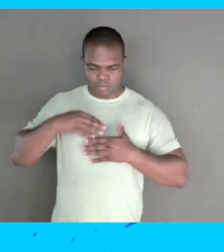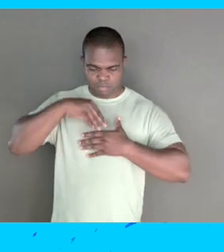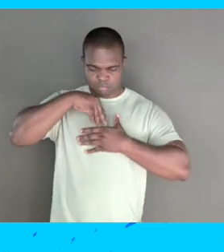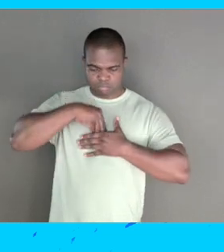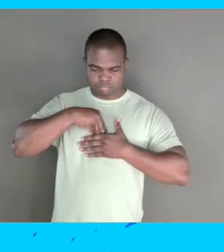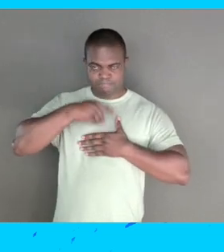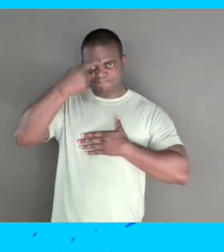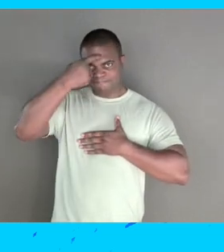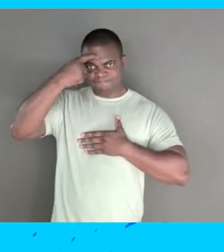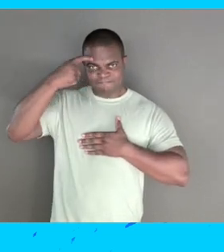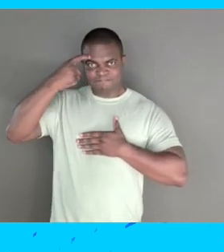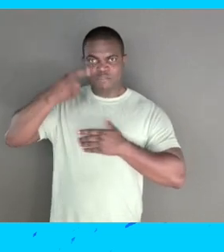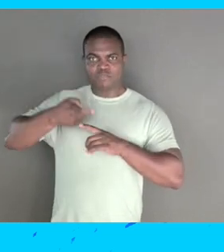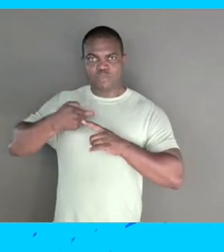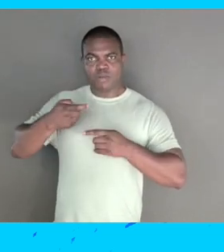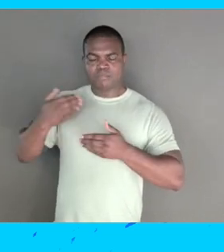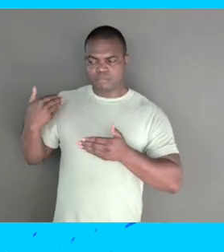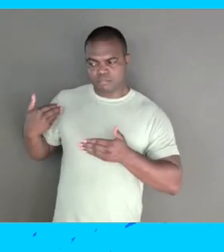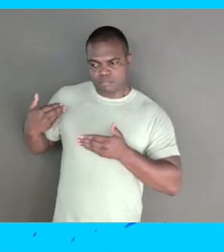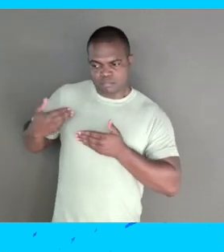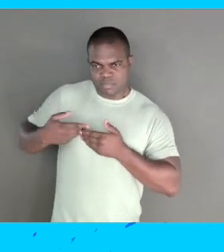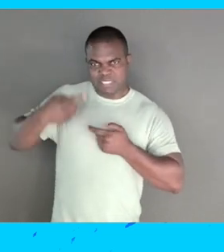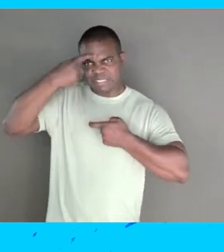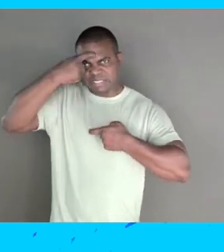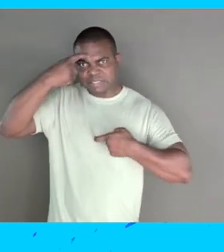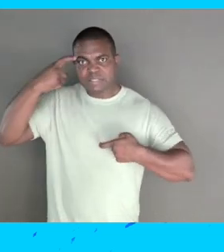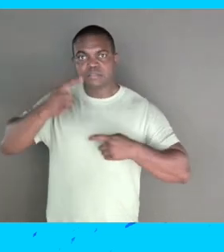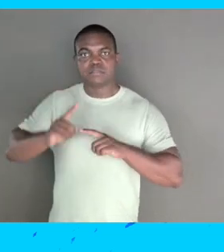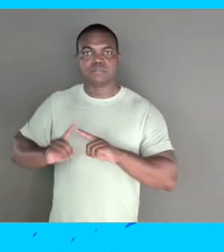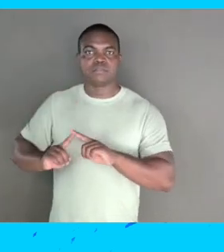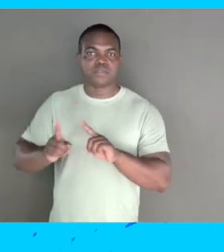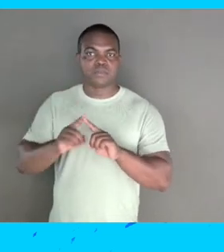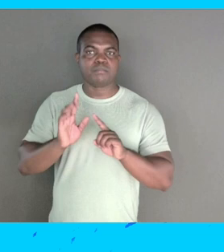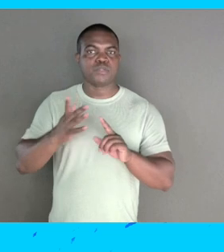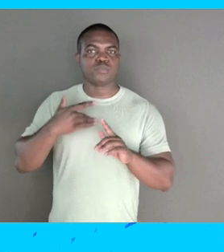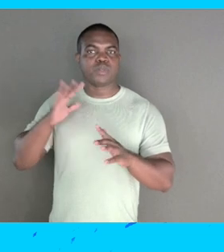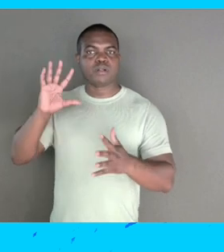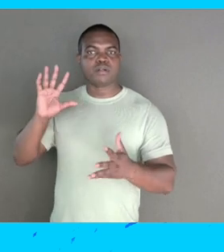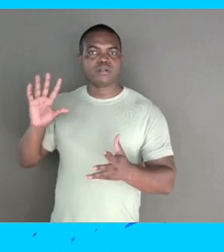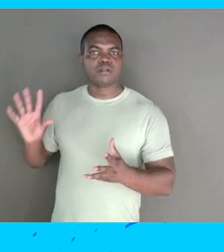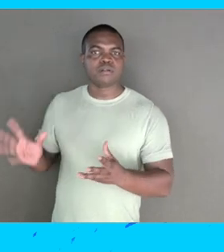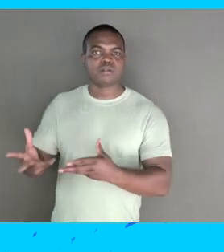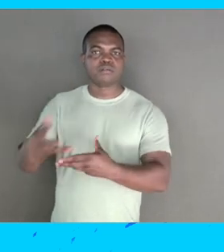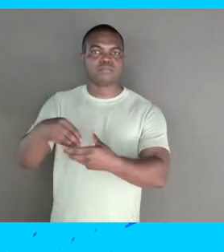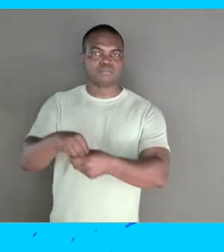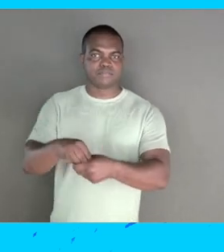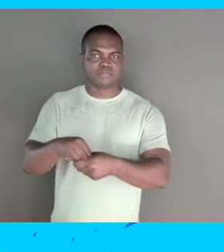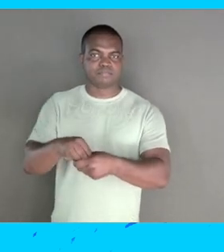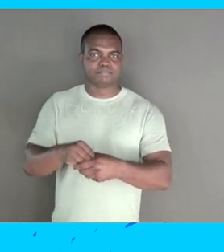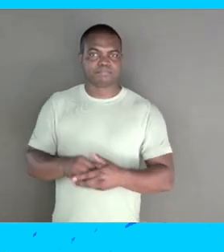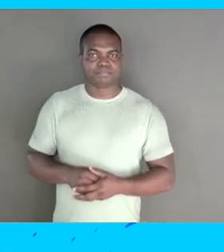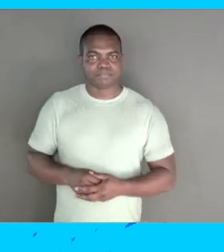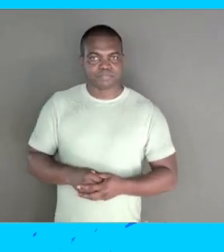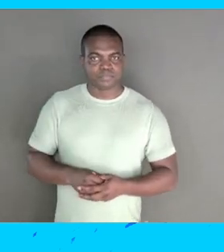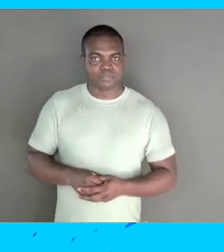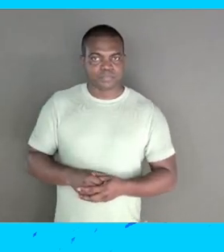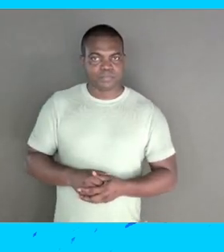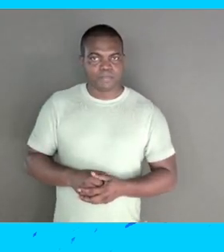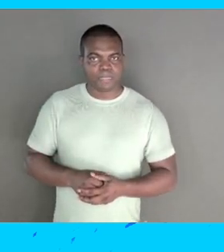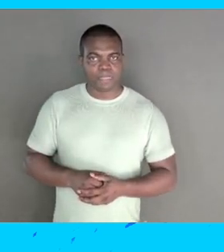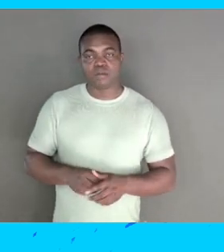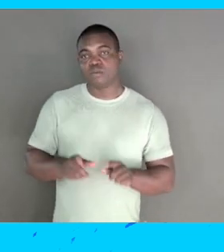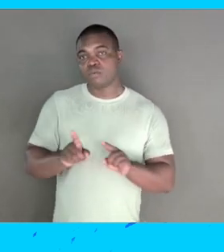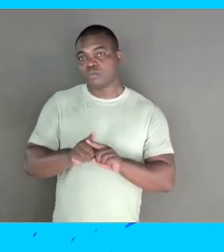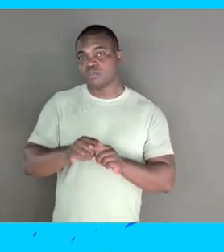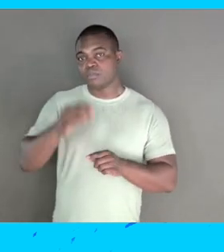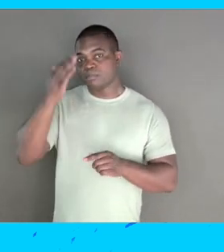even before reaching the family planning and reproductive health programs or stage, because I believe that mental capacity and